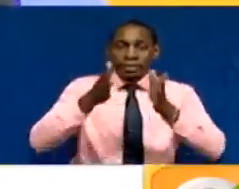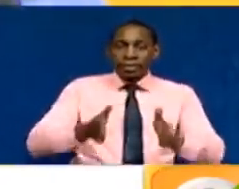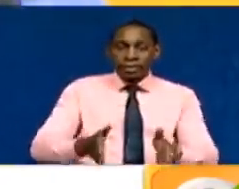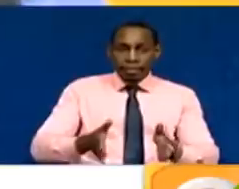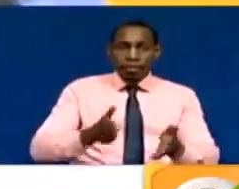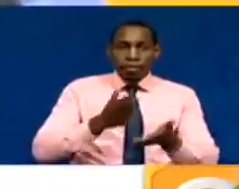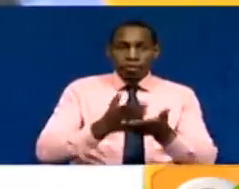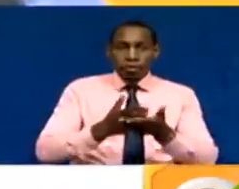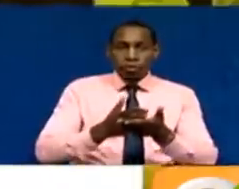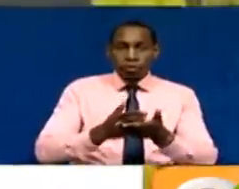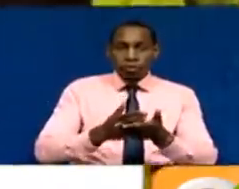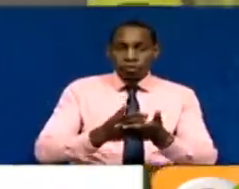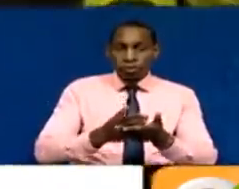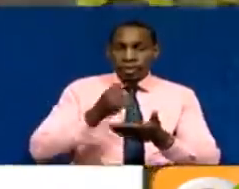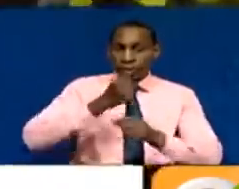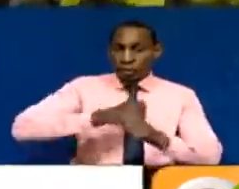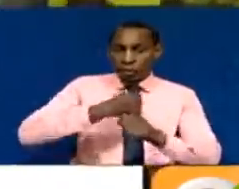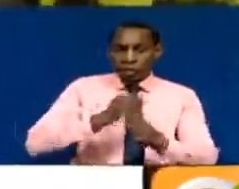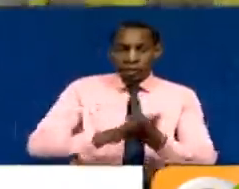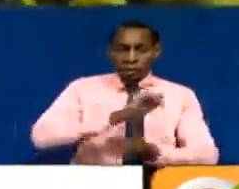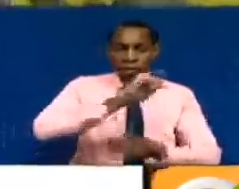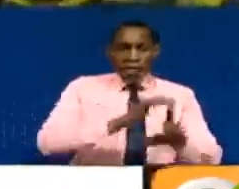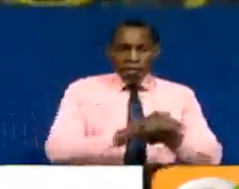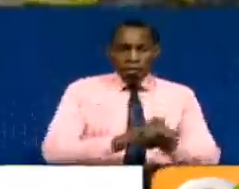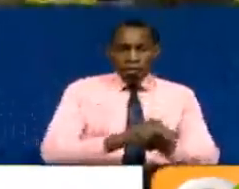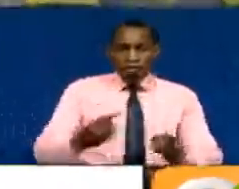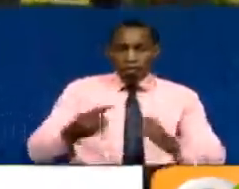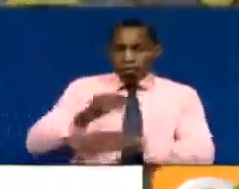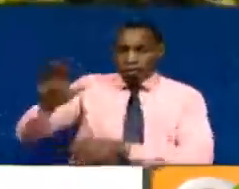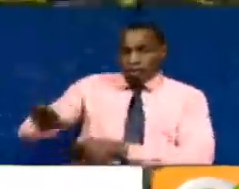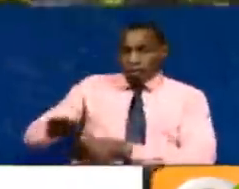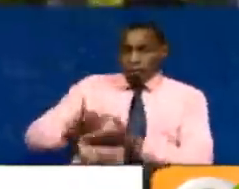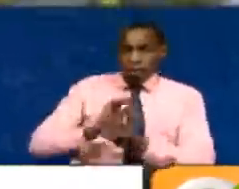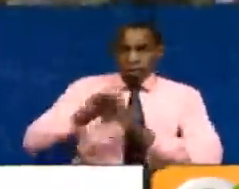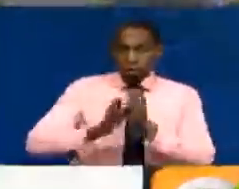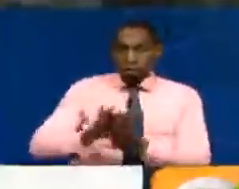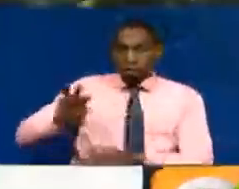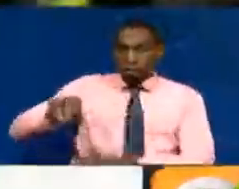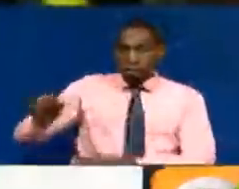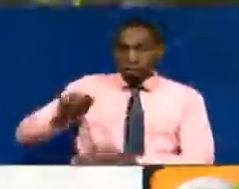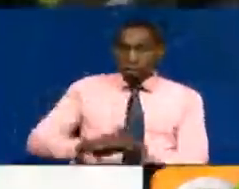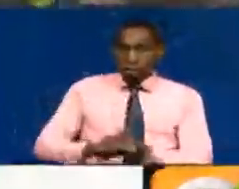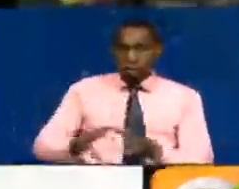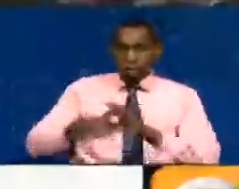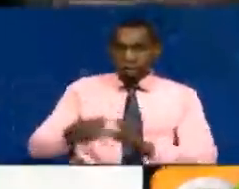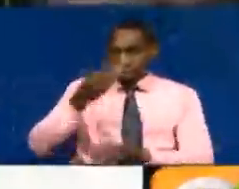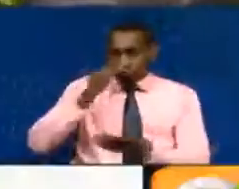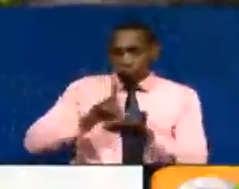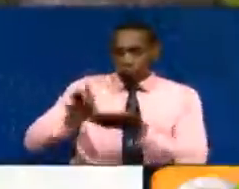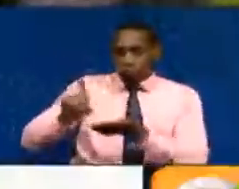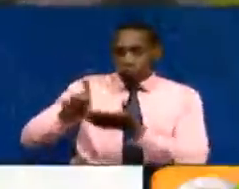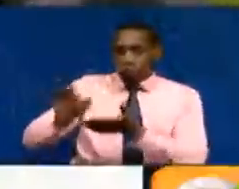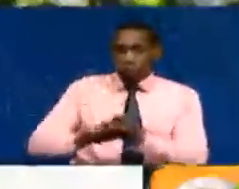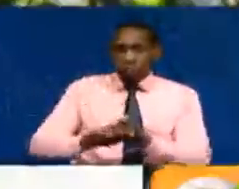leader who is hands-on. The Jubilee purge in Parliament that saw all MPs allied to Ruto dewhipped, a subject of debate during